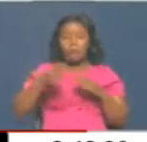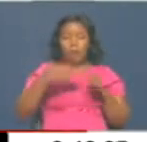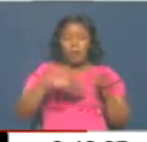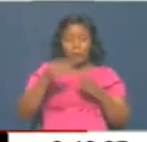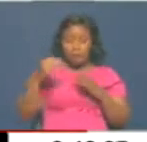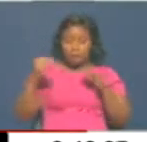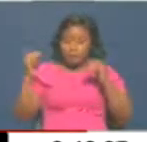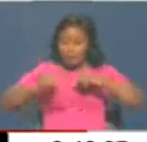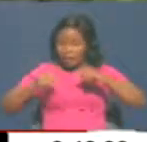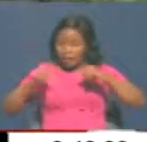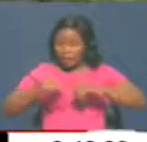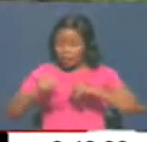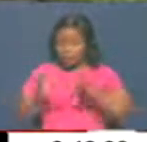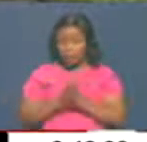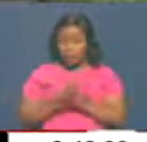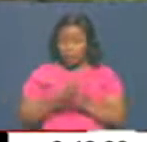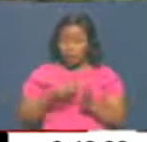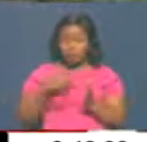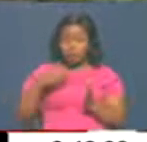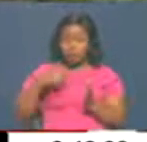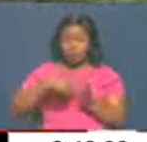electricity generators.